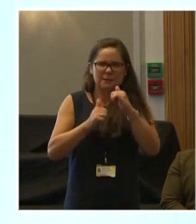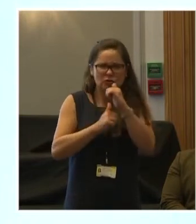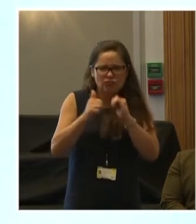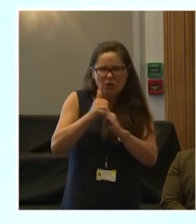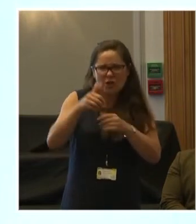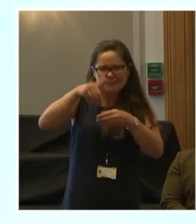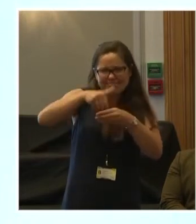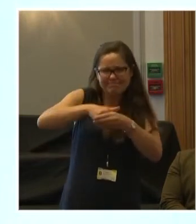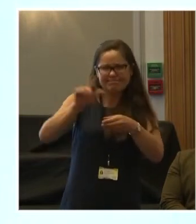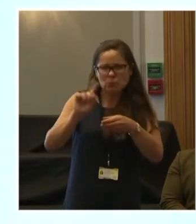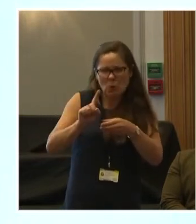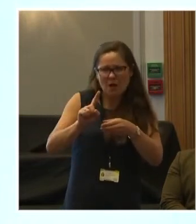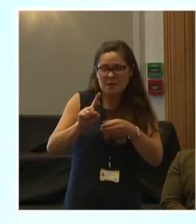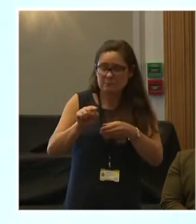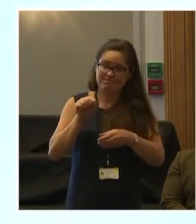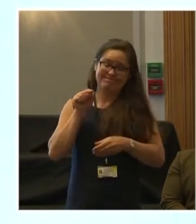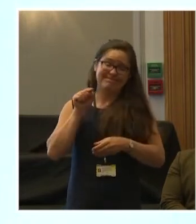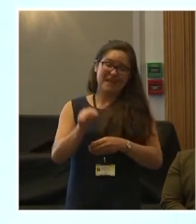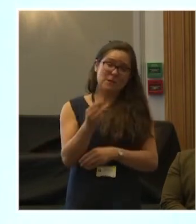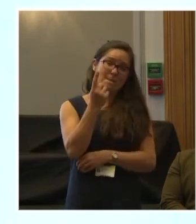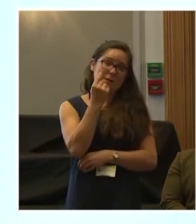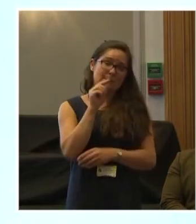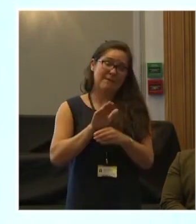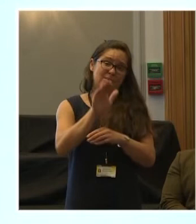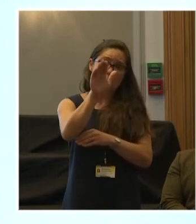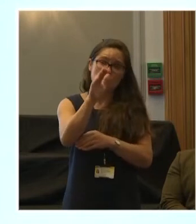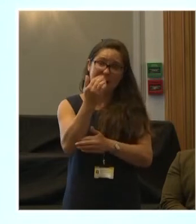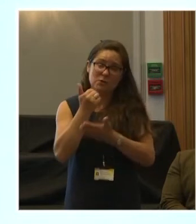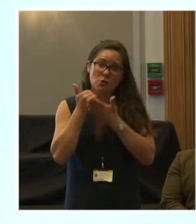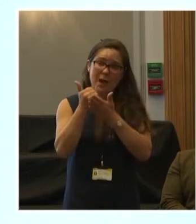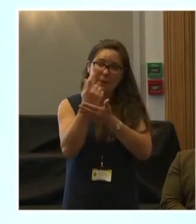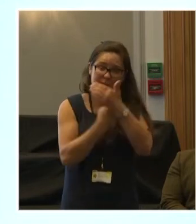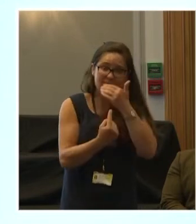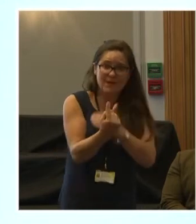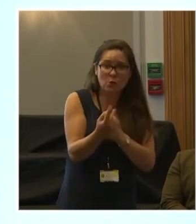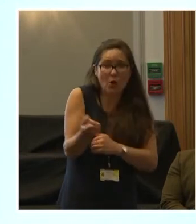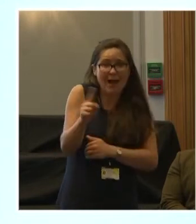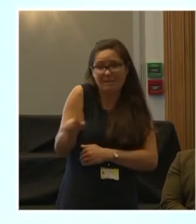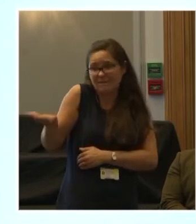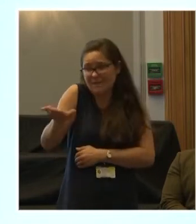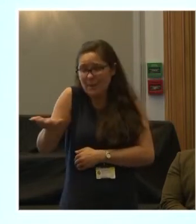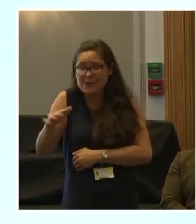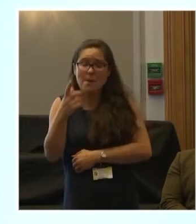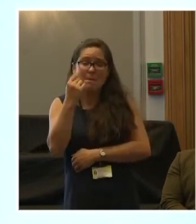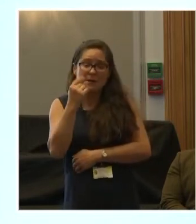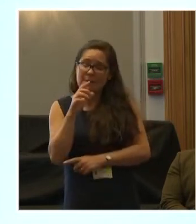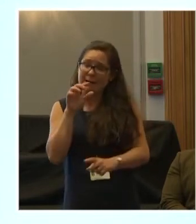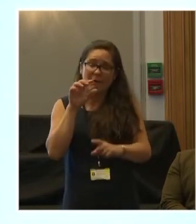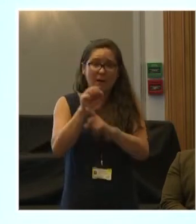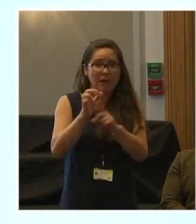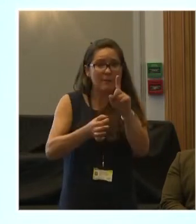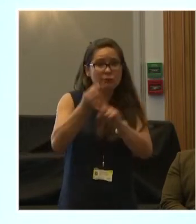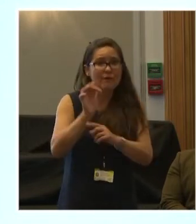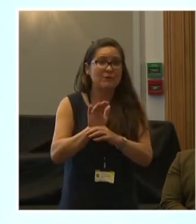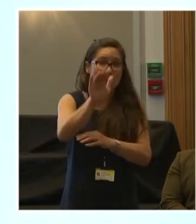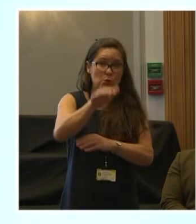hundreds of individuals and their families, and helped establish an improved diagnosis for the future. We know now that